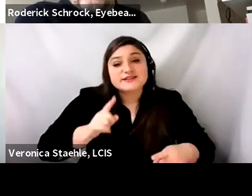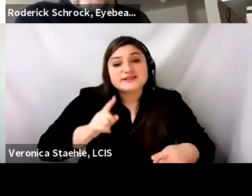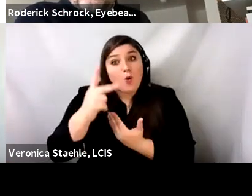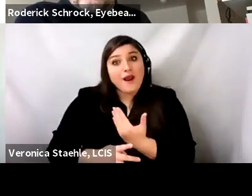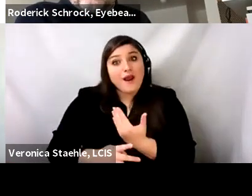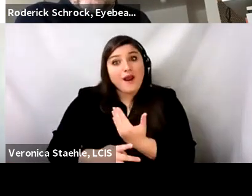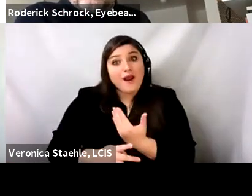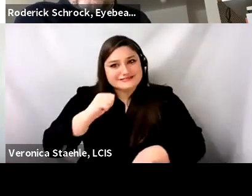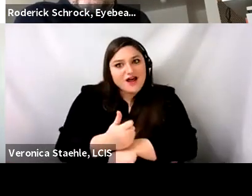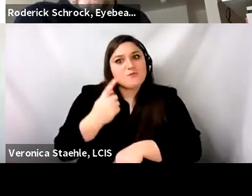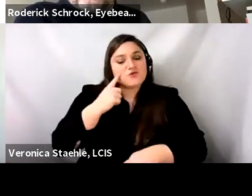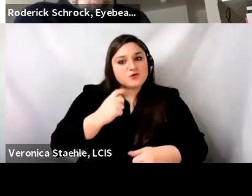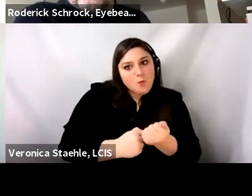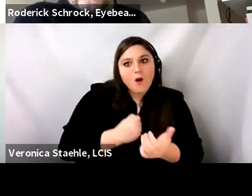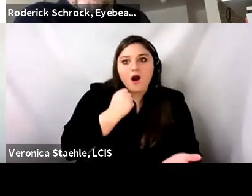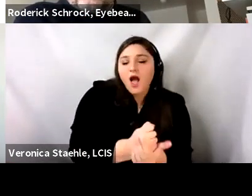well as